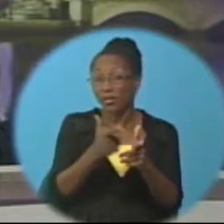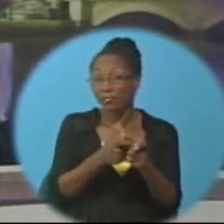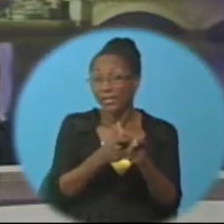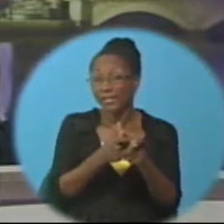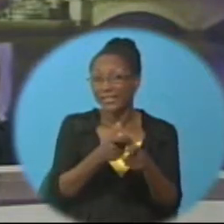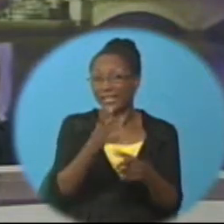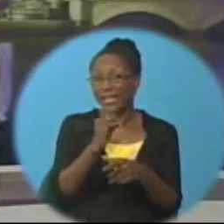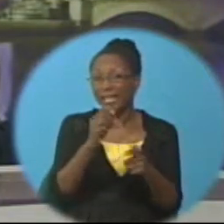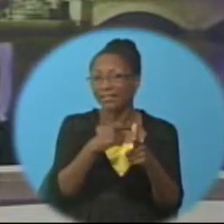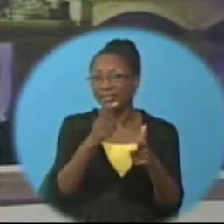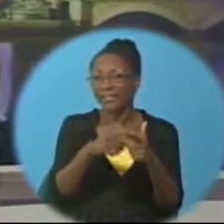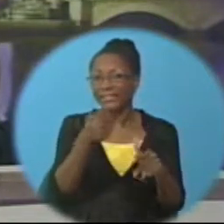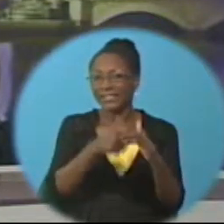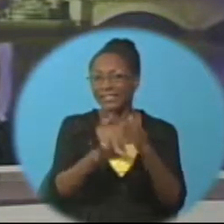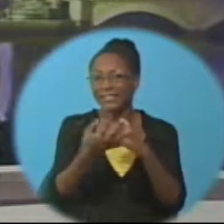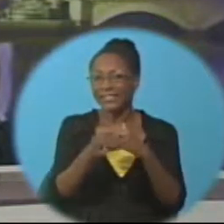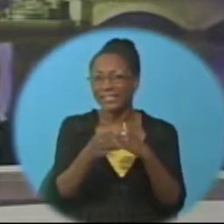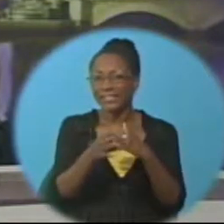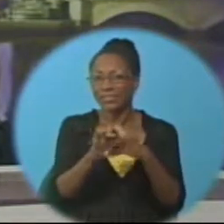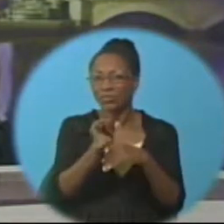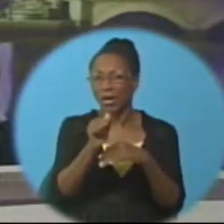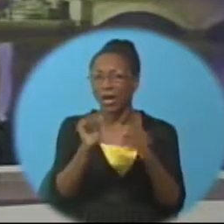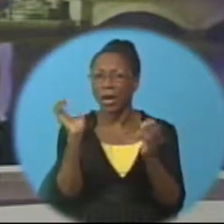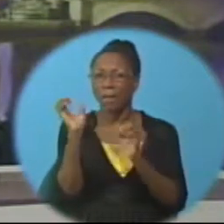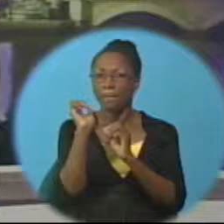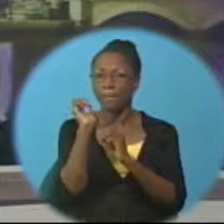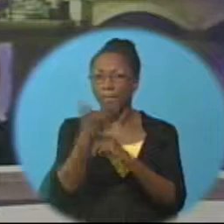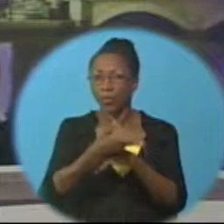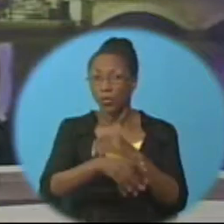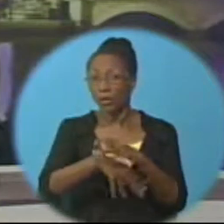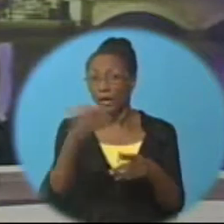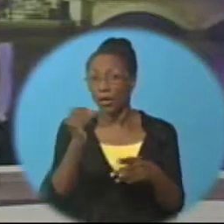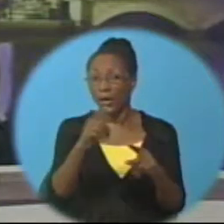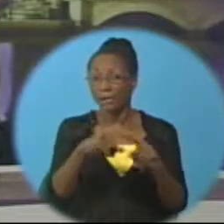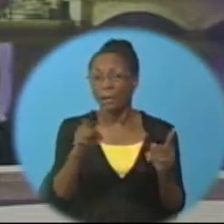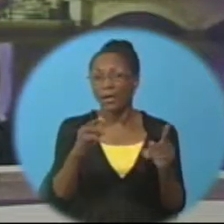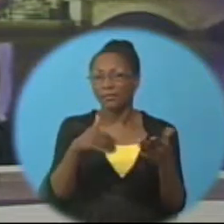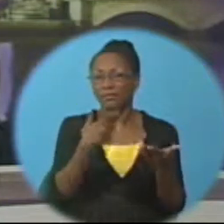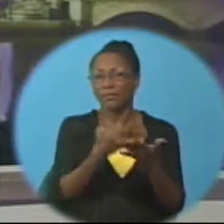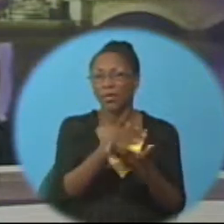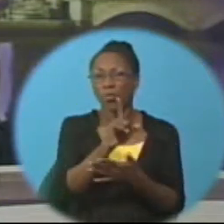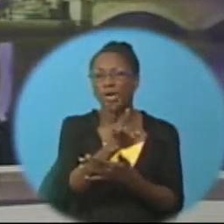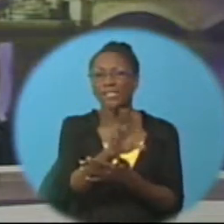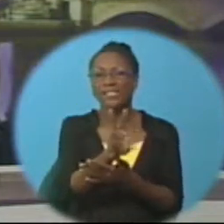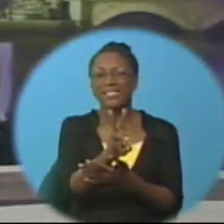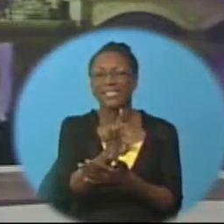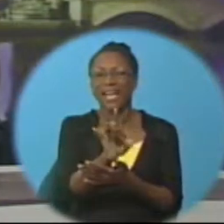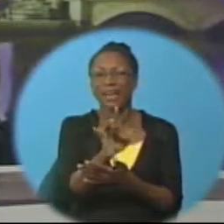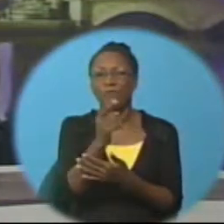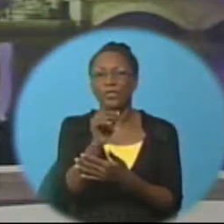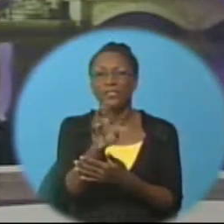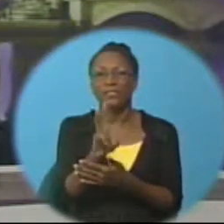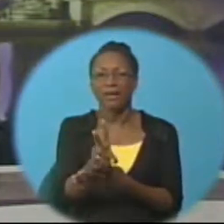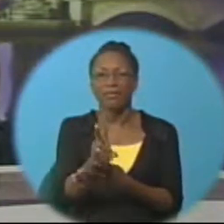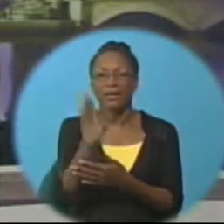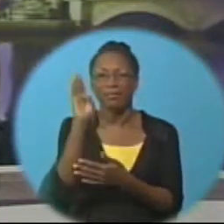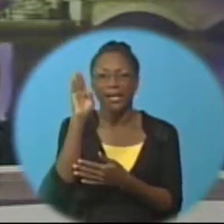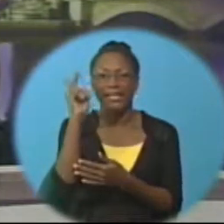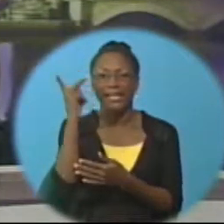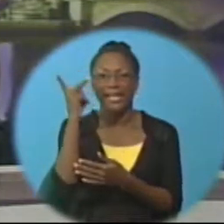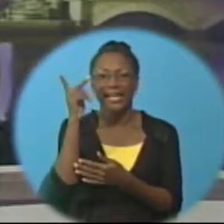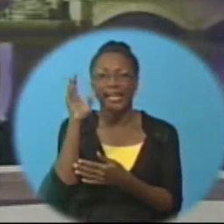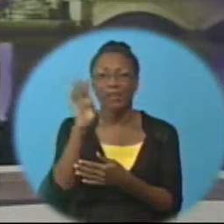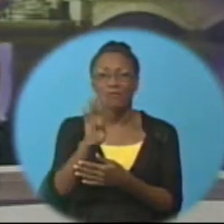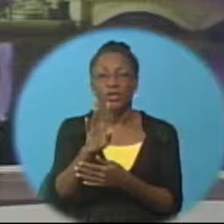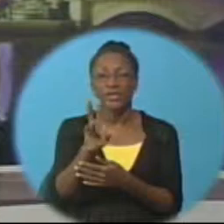the under-19s weren't bowled out, but they only got to 168 for 7 in 50 overs. Brandon King made 47 not out, and